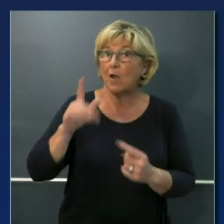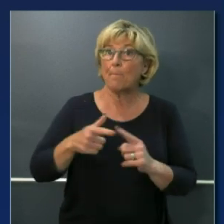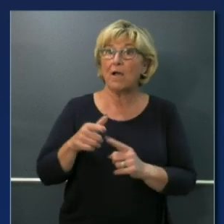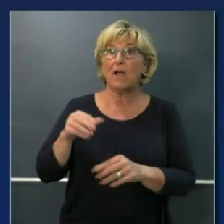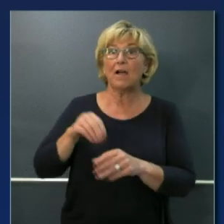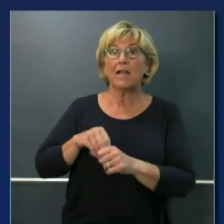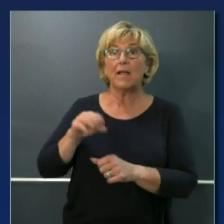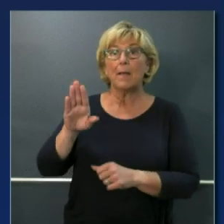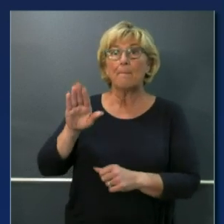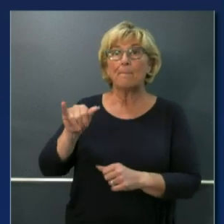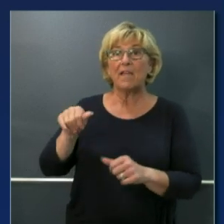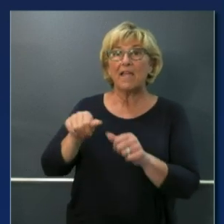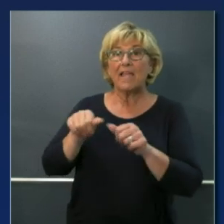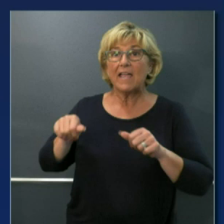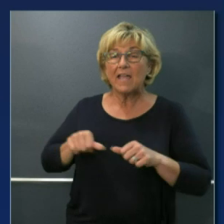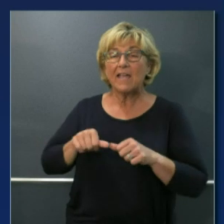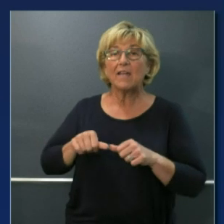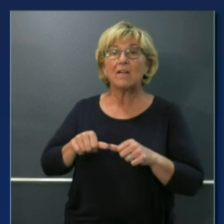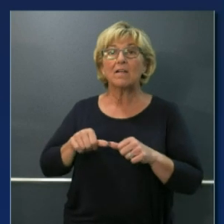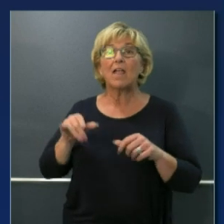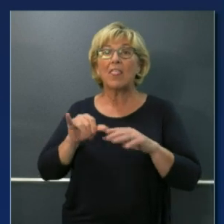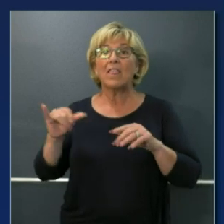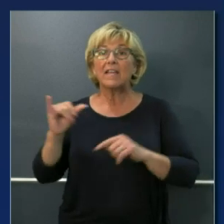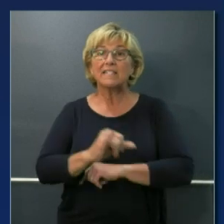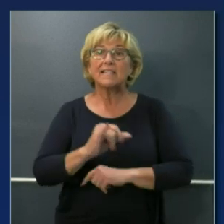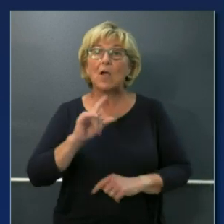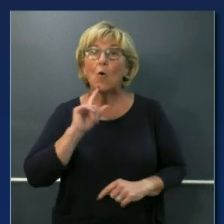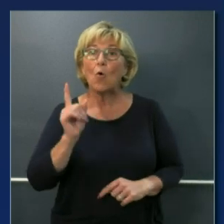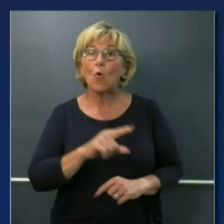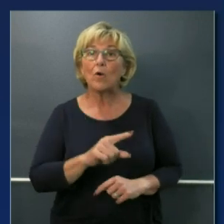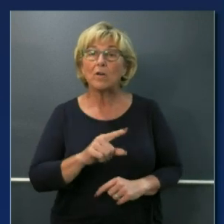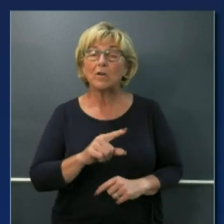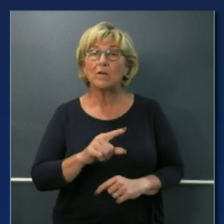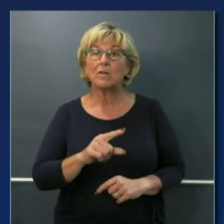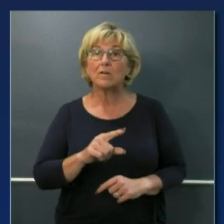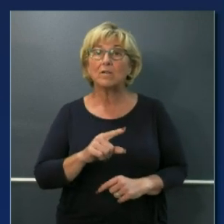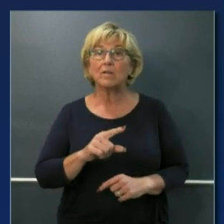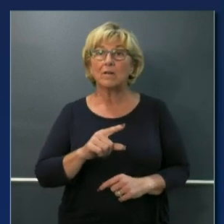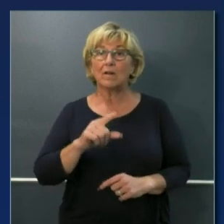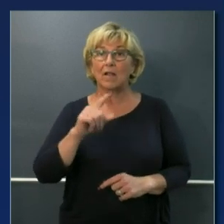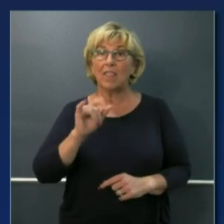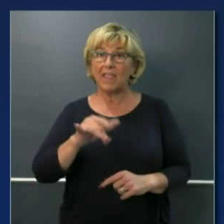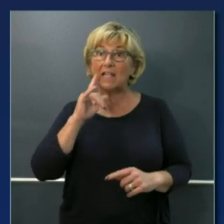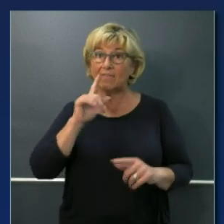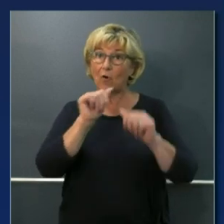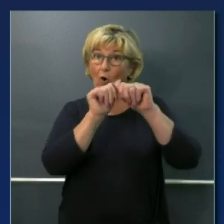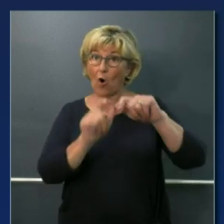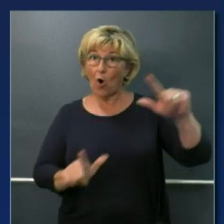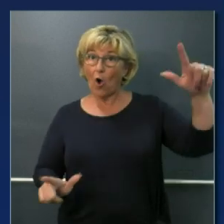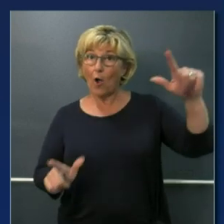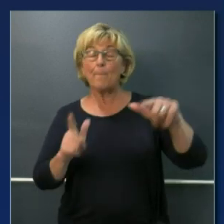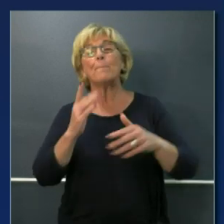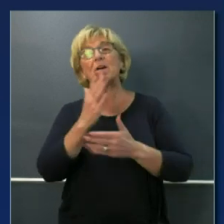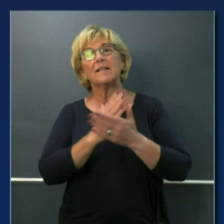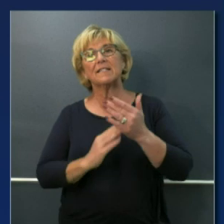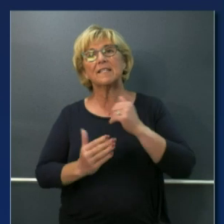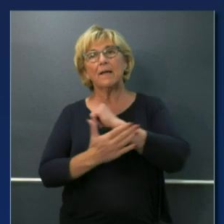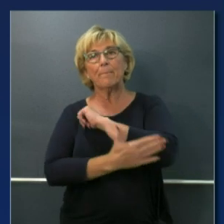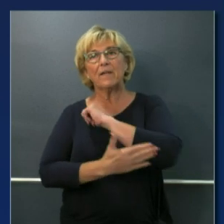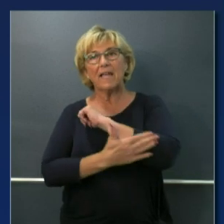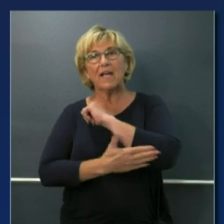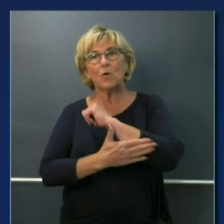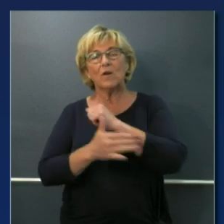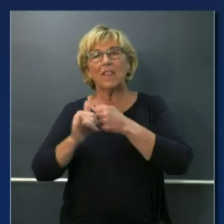Area. The state order is, stay-at-home order is the basis for everyone, but there are some counties in which the